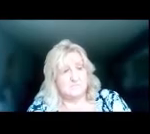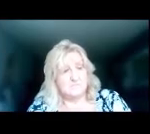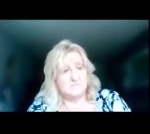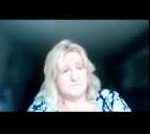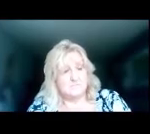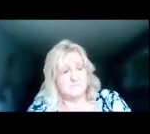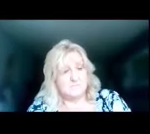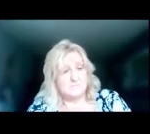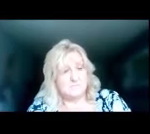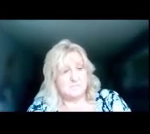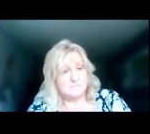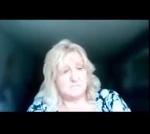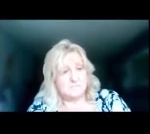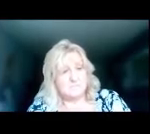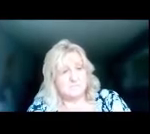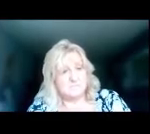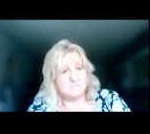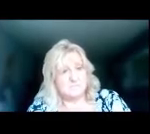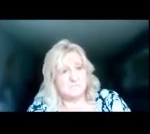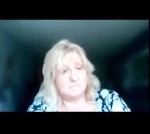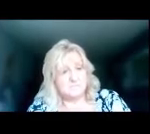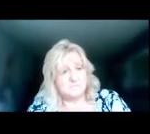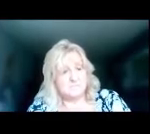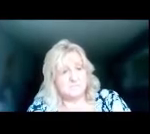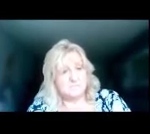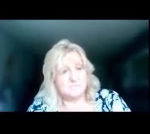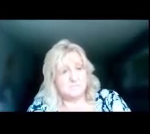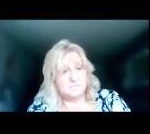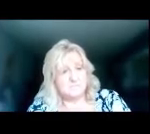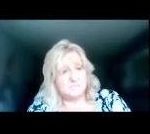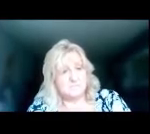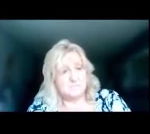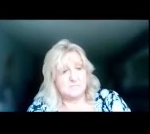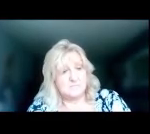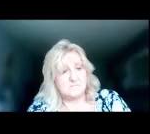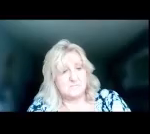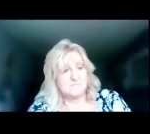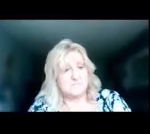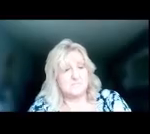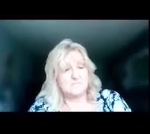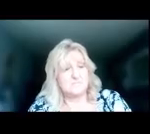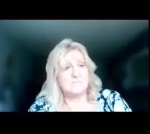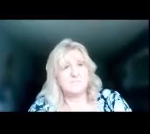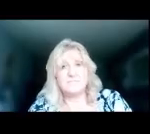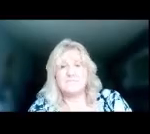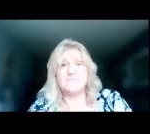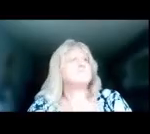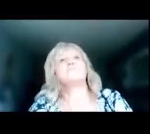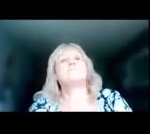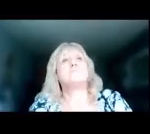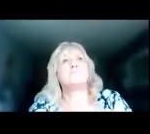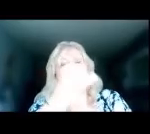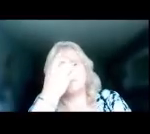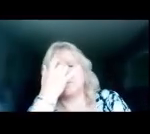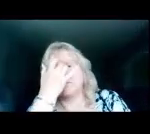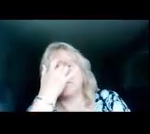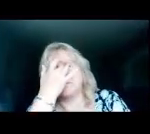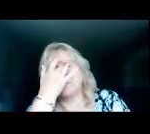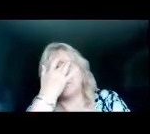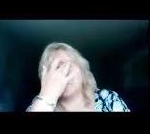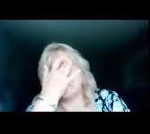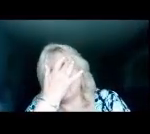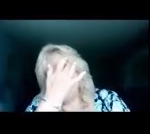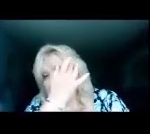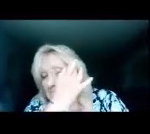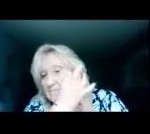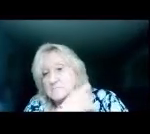Did you want to expand on that just to make sure I'm going in the right direction? Yeah. So basically a speech